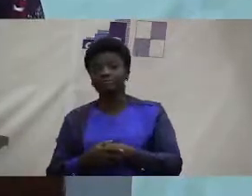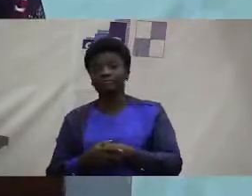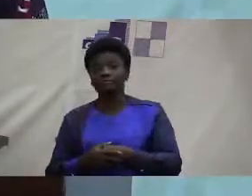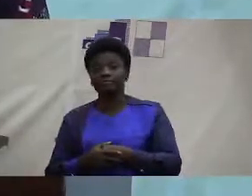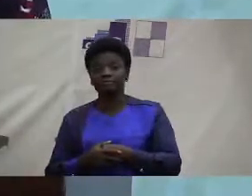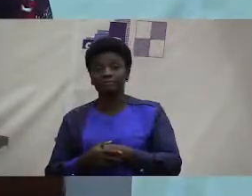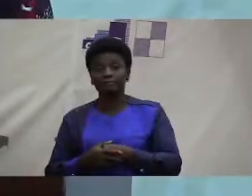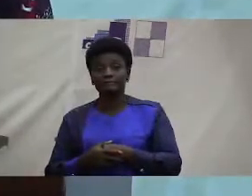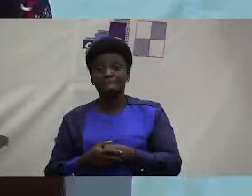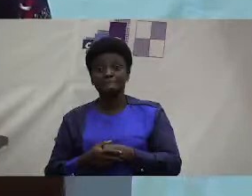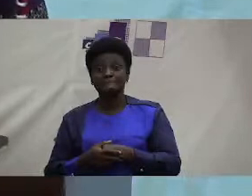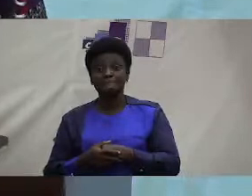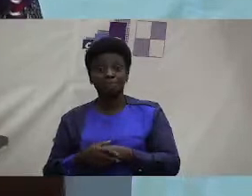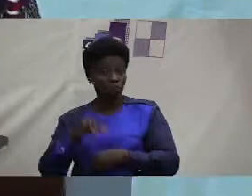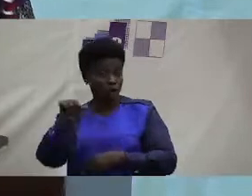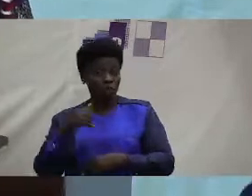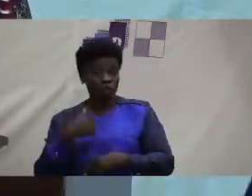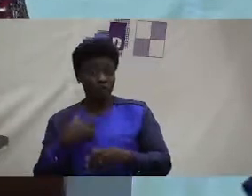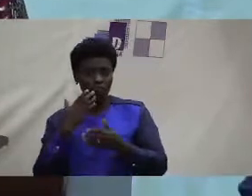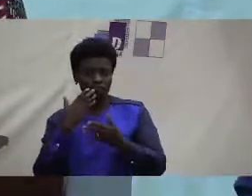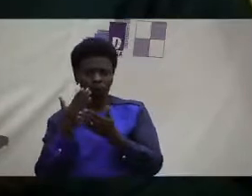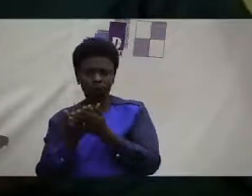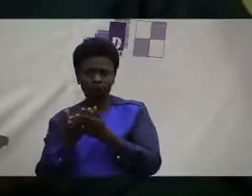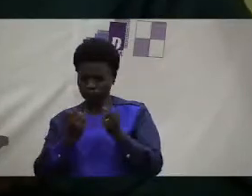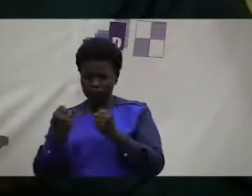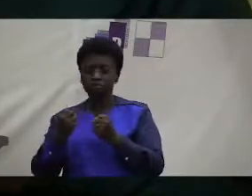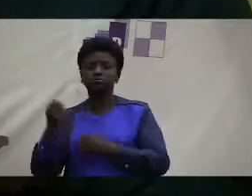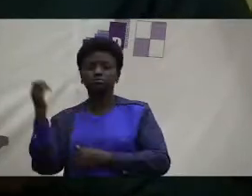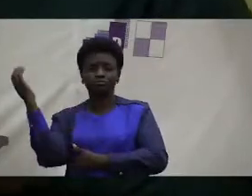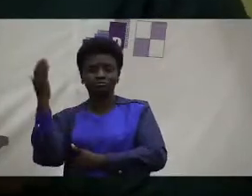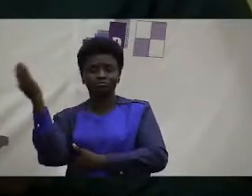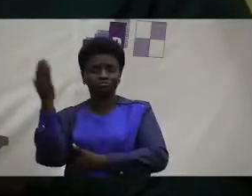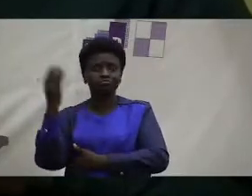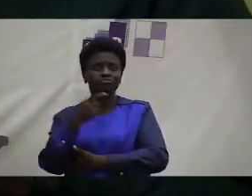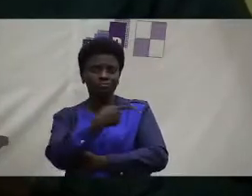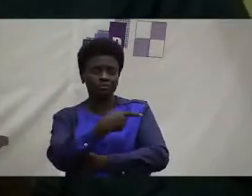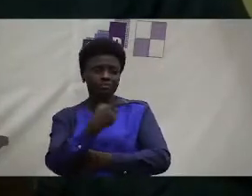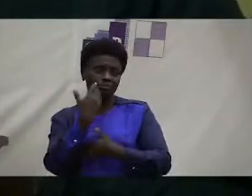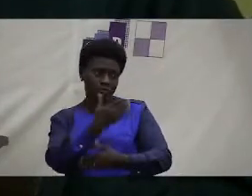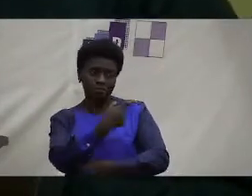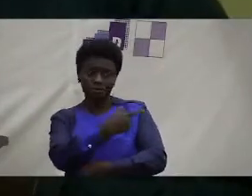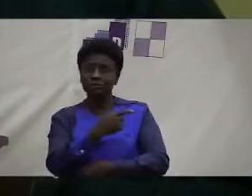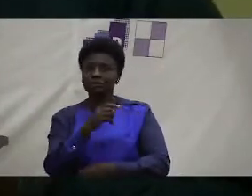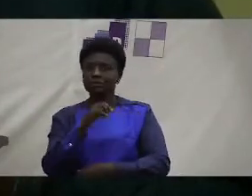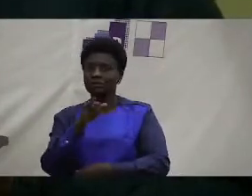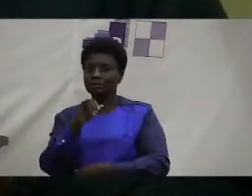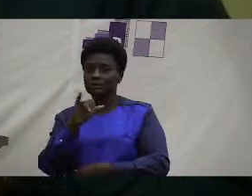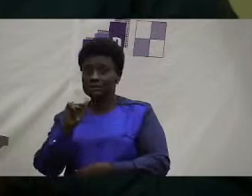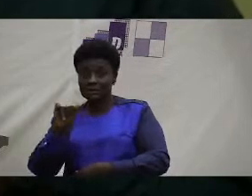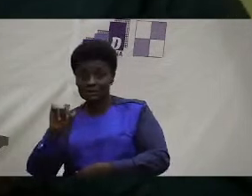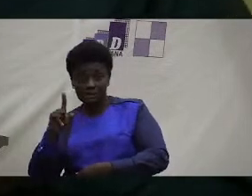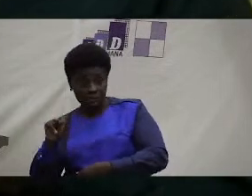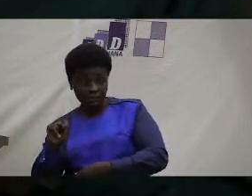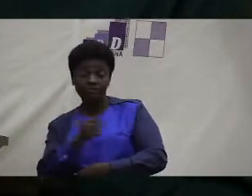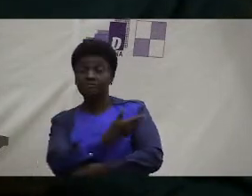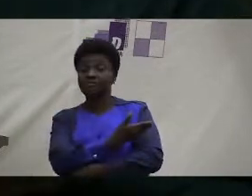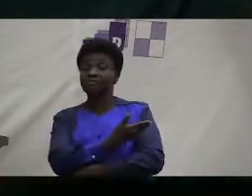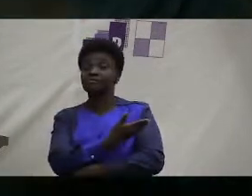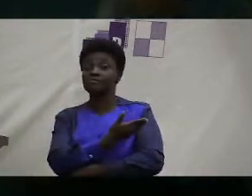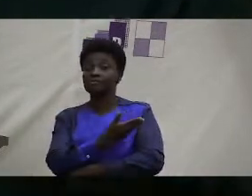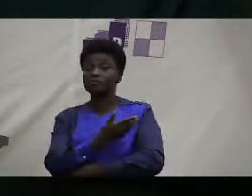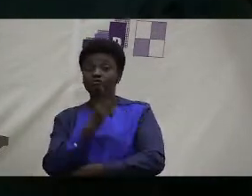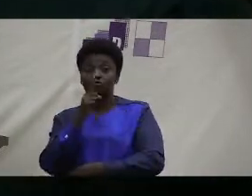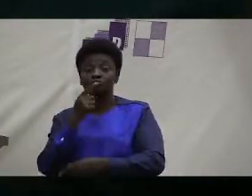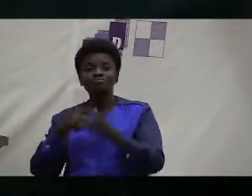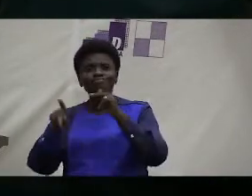Well, that was a very powerful delivery. Thank you very much, my sister Idayat. Good to see you again. People